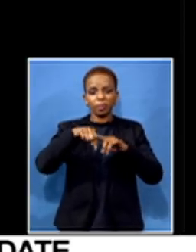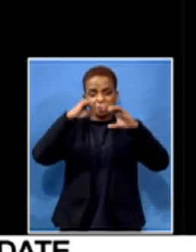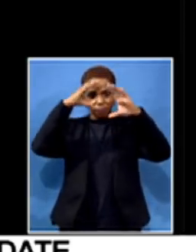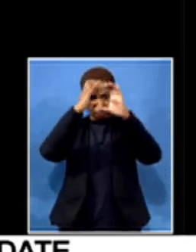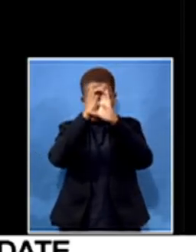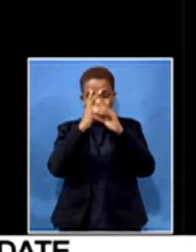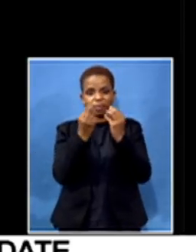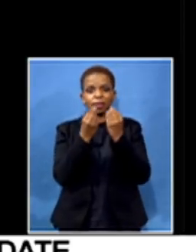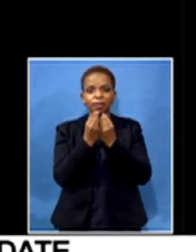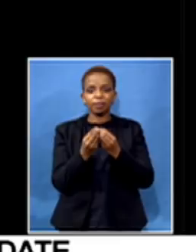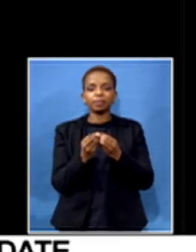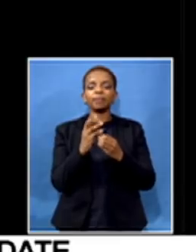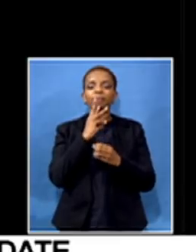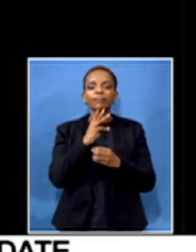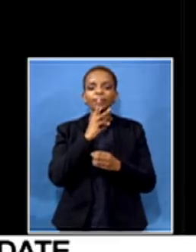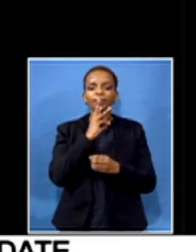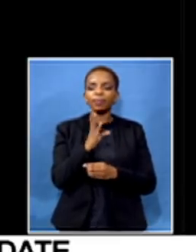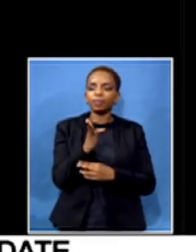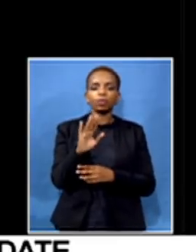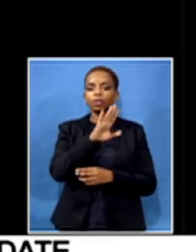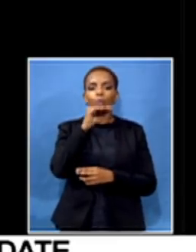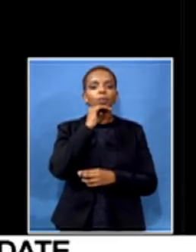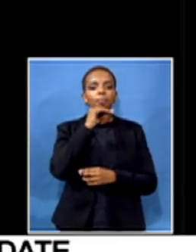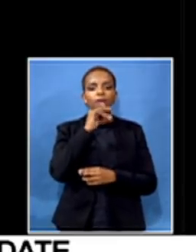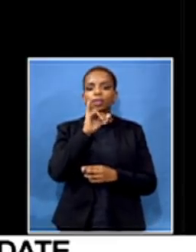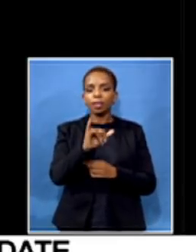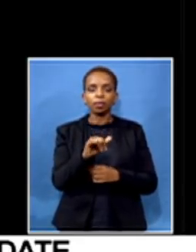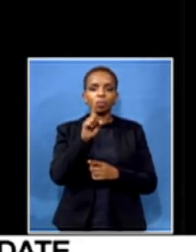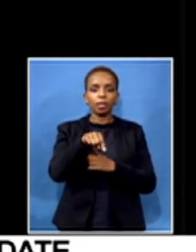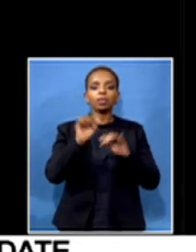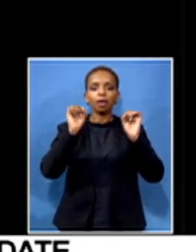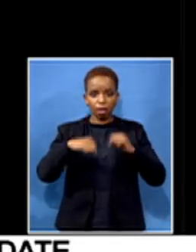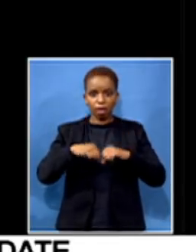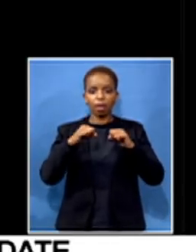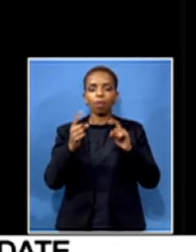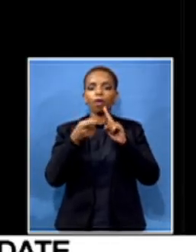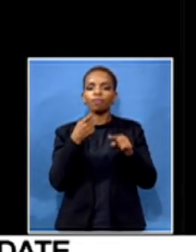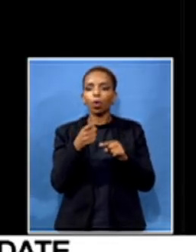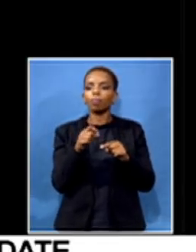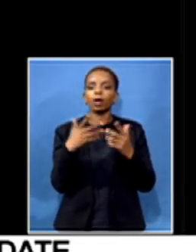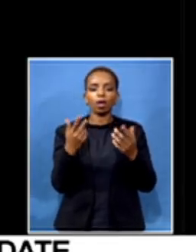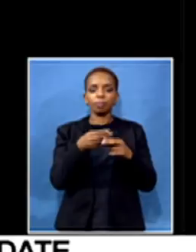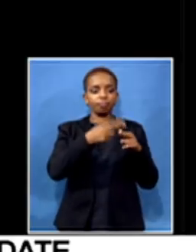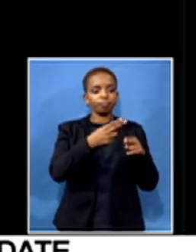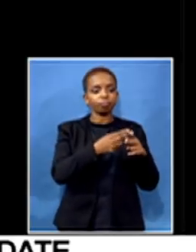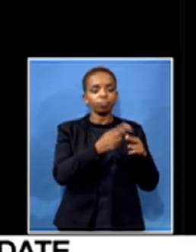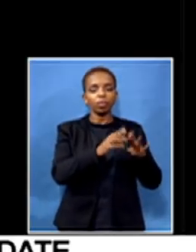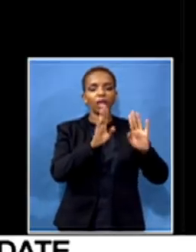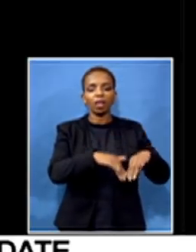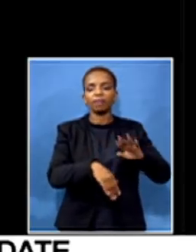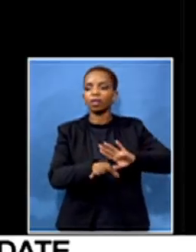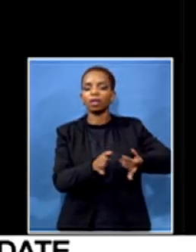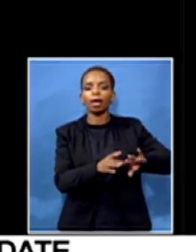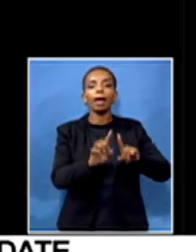doesn't mean that we need to allow this the contamination from underground spillage of sewage. That's a separate matter altogether.